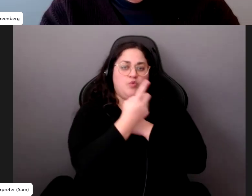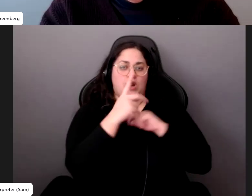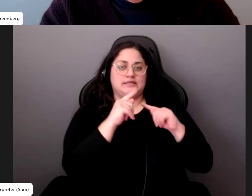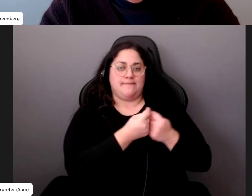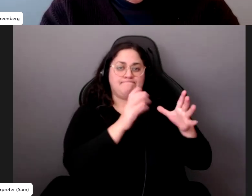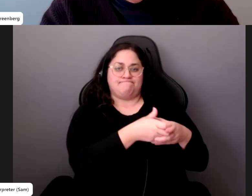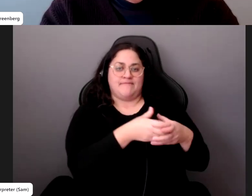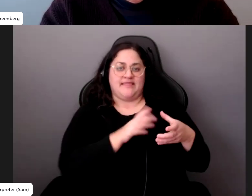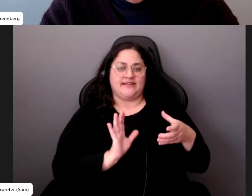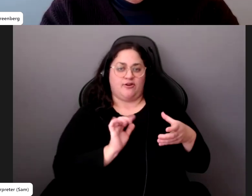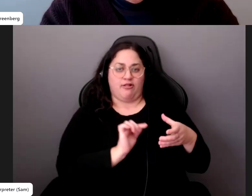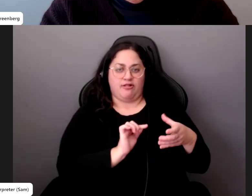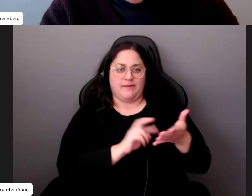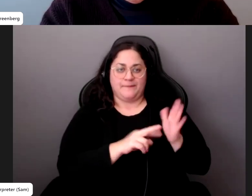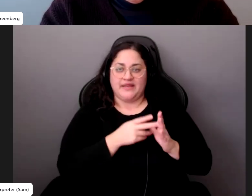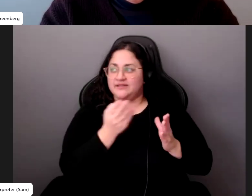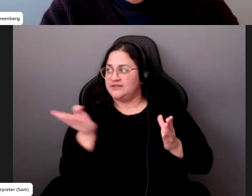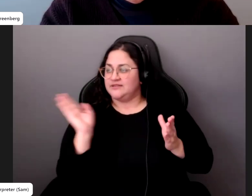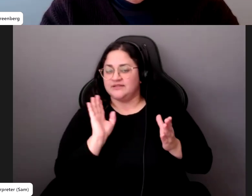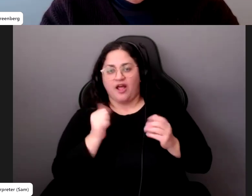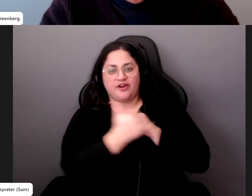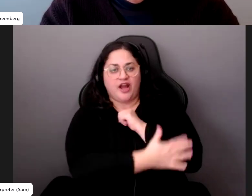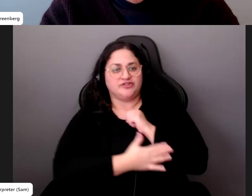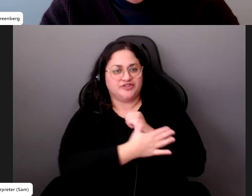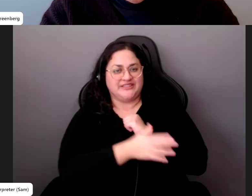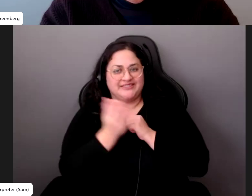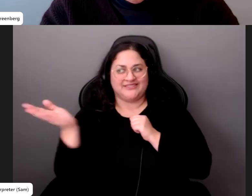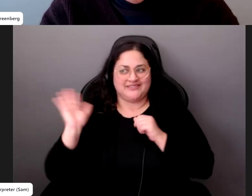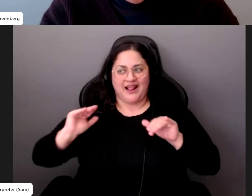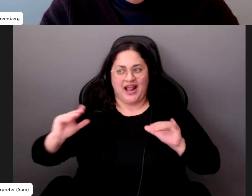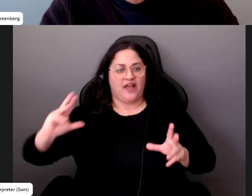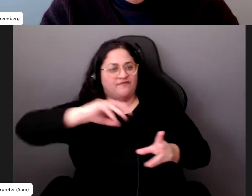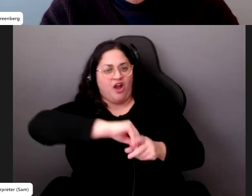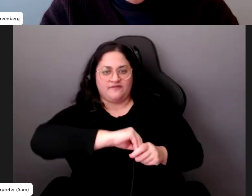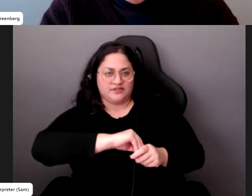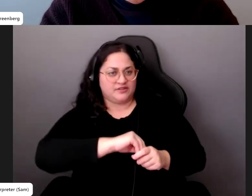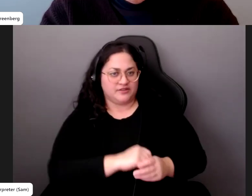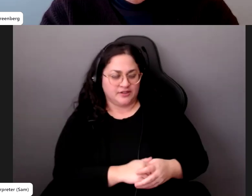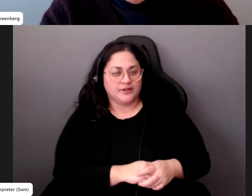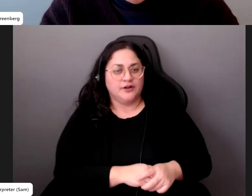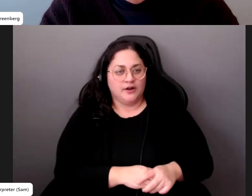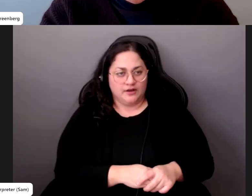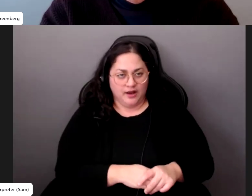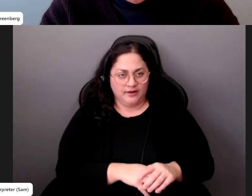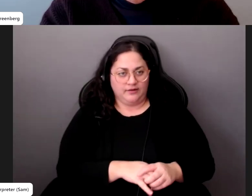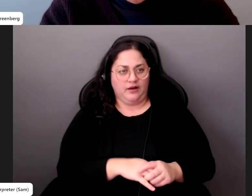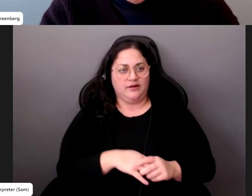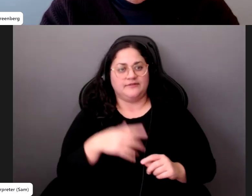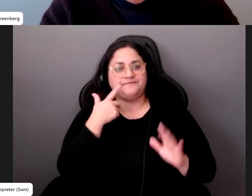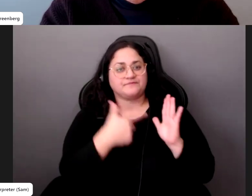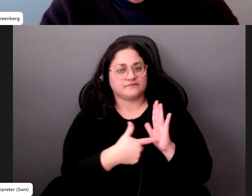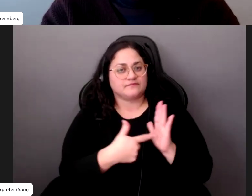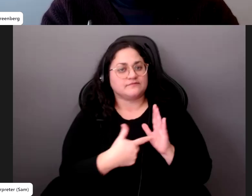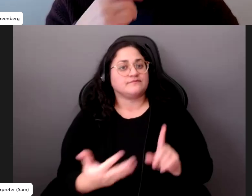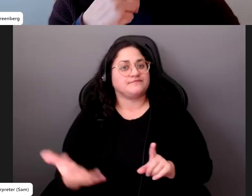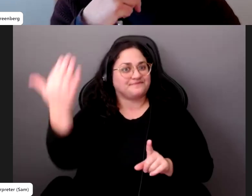designed facial recognition systems that happened to be mostly white and created therefore faulty